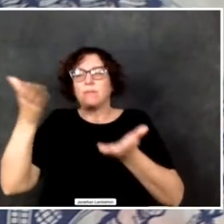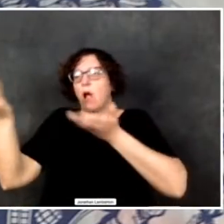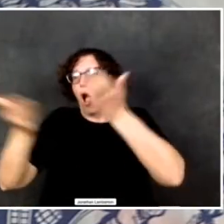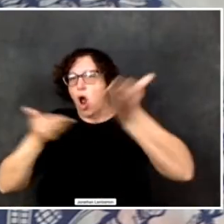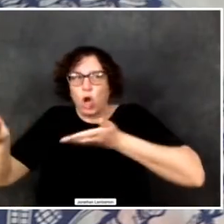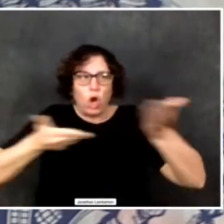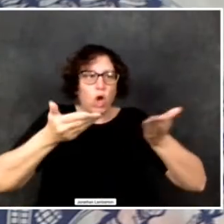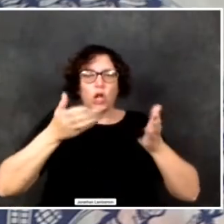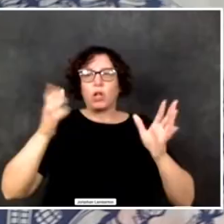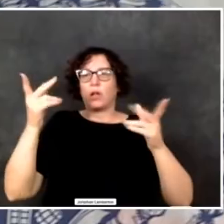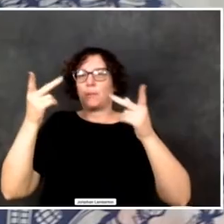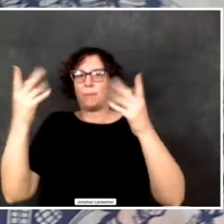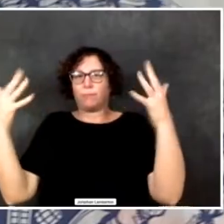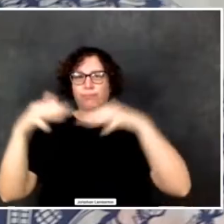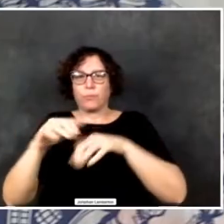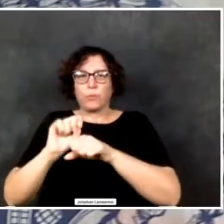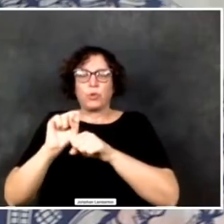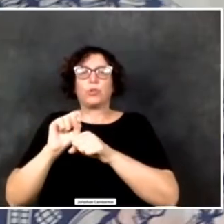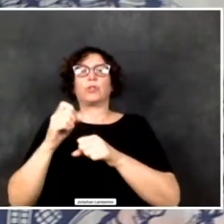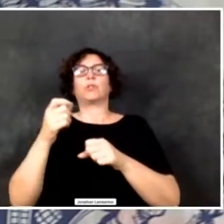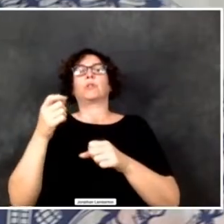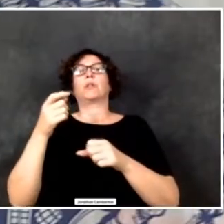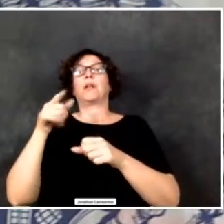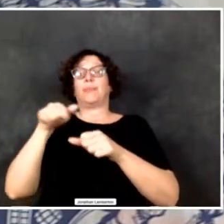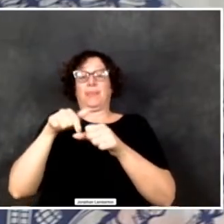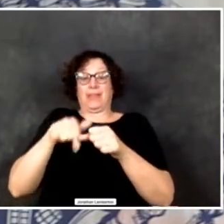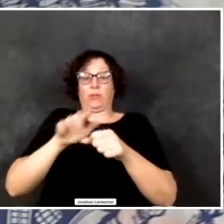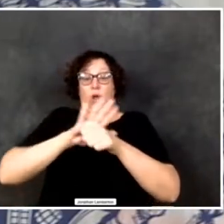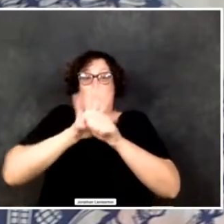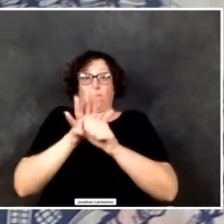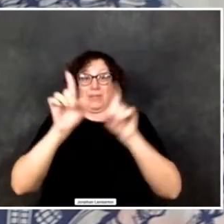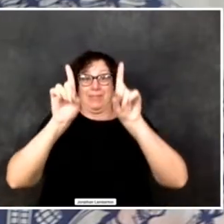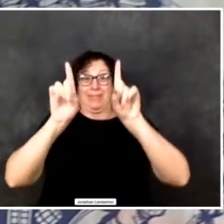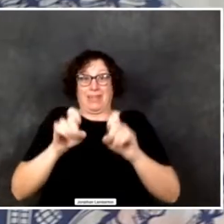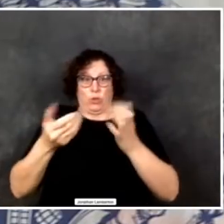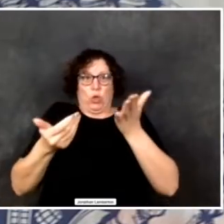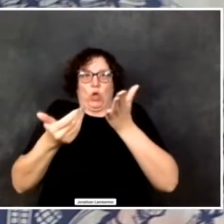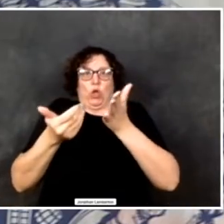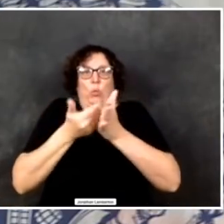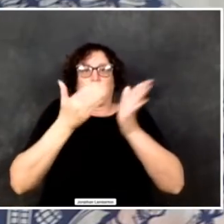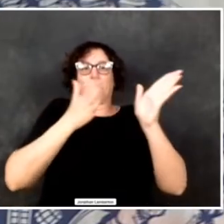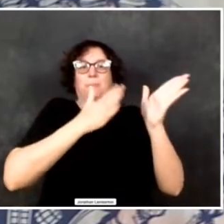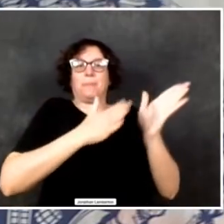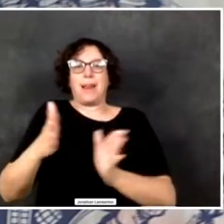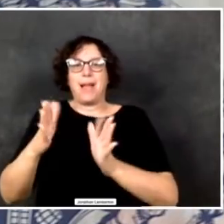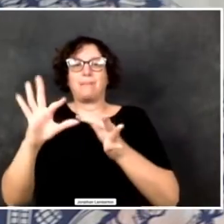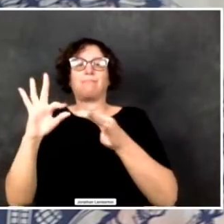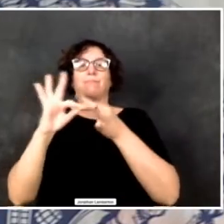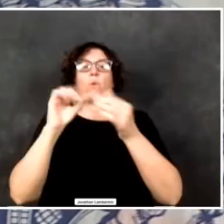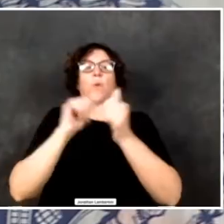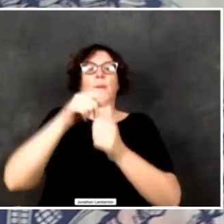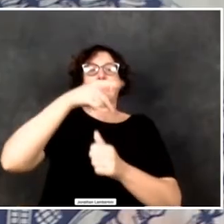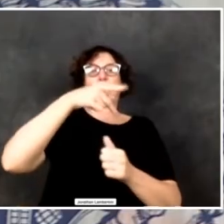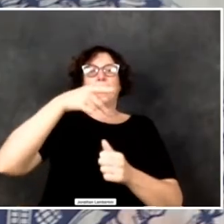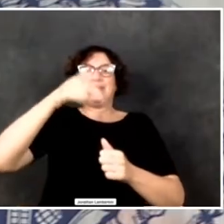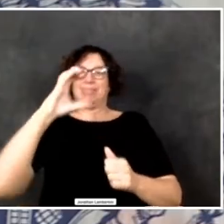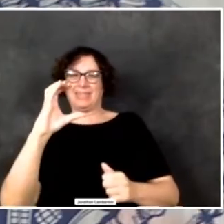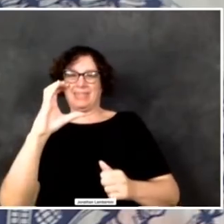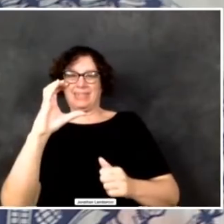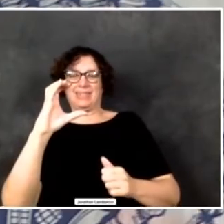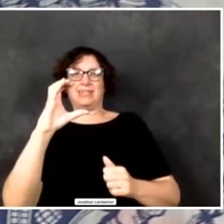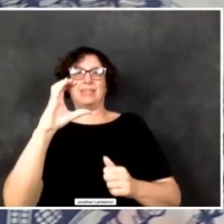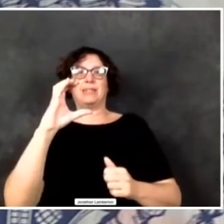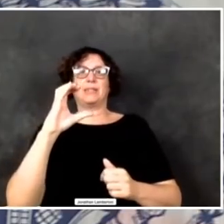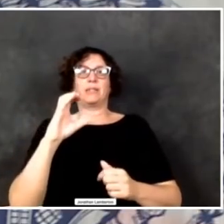Hospitals. Deborah Lee will give an announcement later this week on the specifics. What I'm trying to signal very clearly